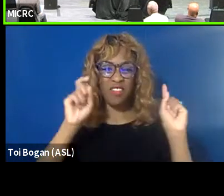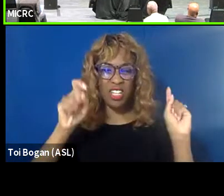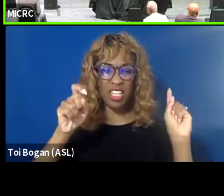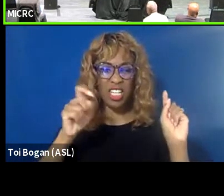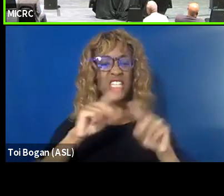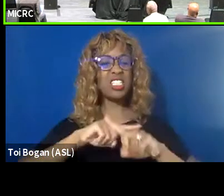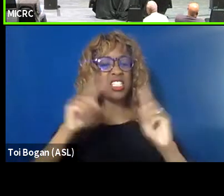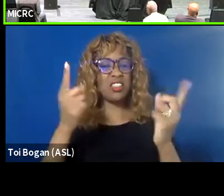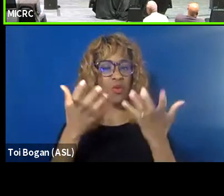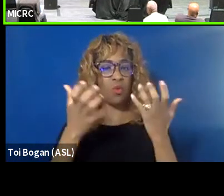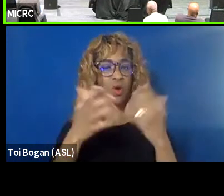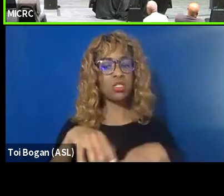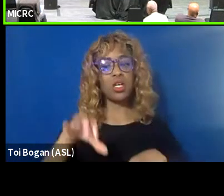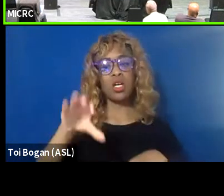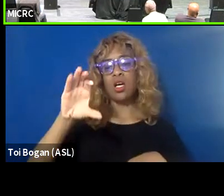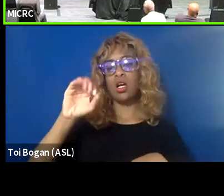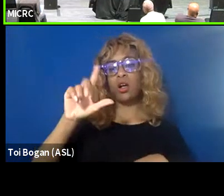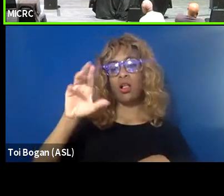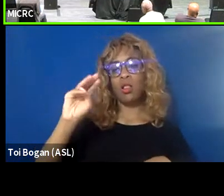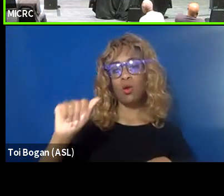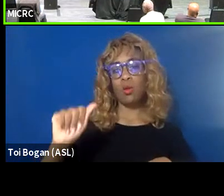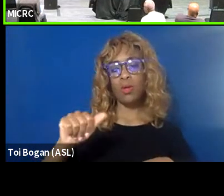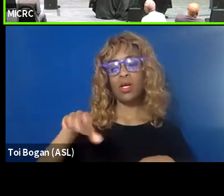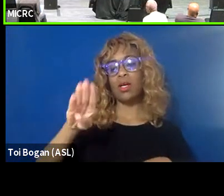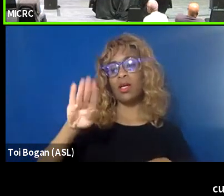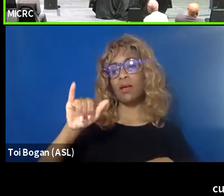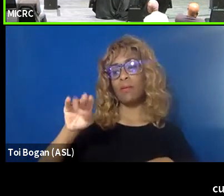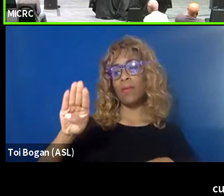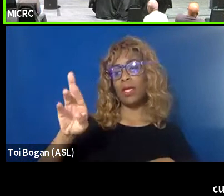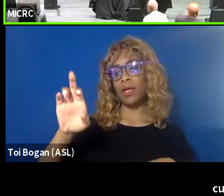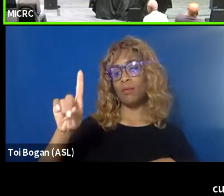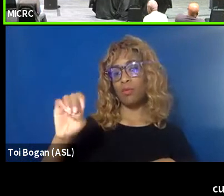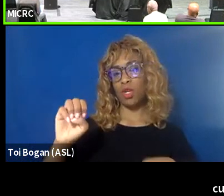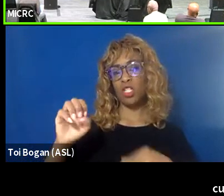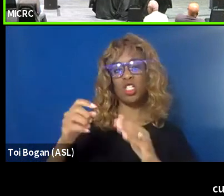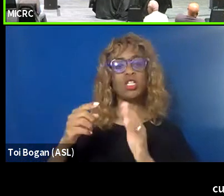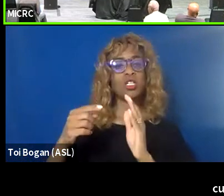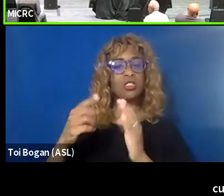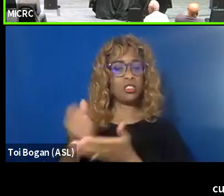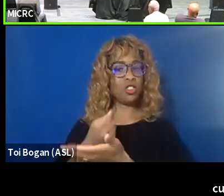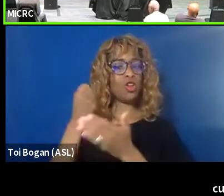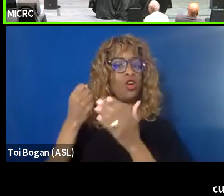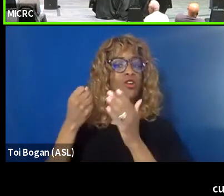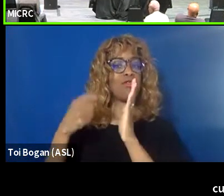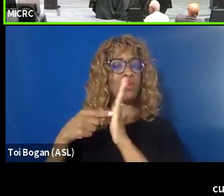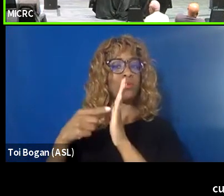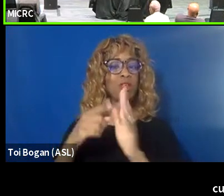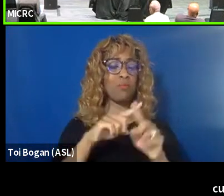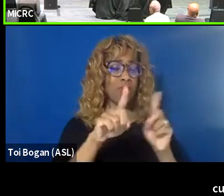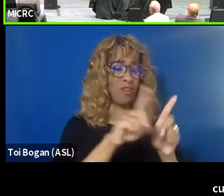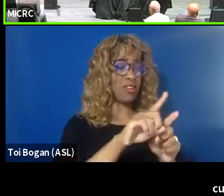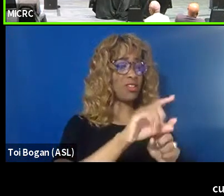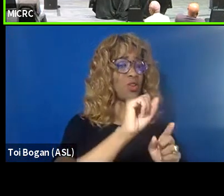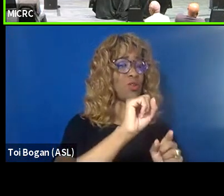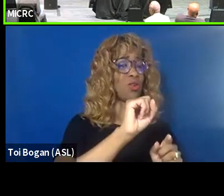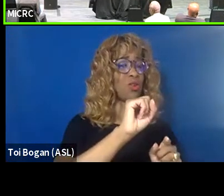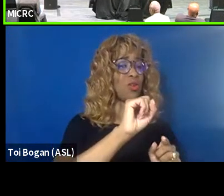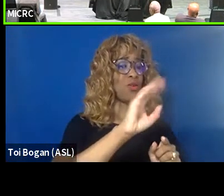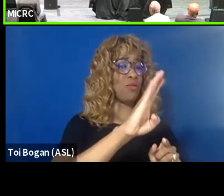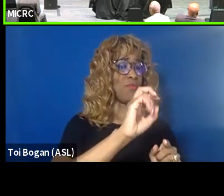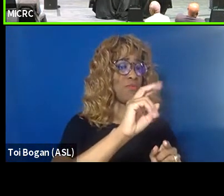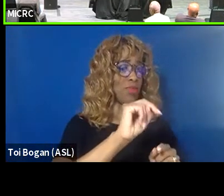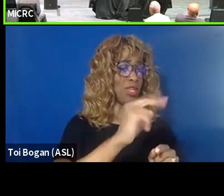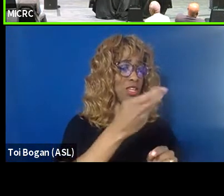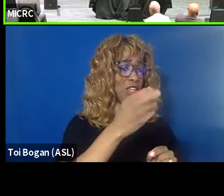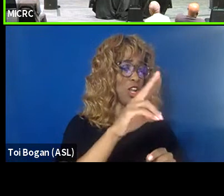desires. Places like Coloma and Bainbridge deserve a representative, but so do Benton Harbor and South Haven. And I believe the needs of the constituencies